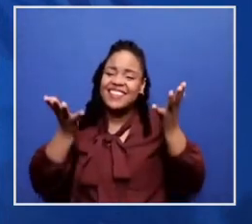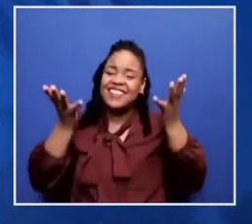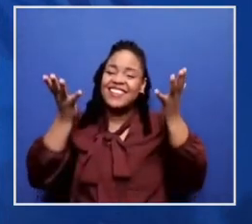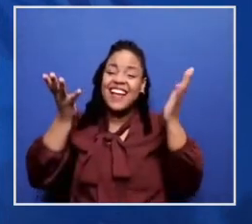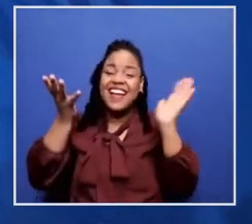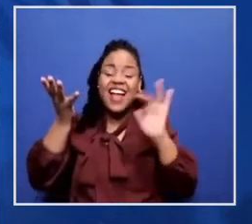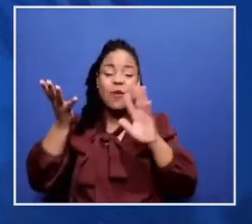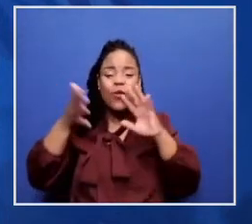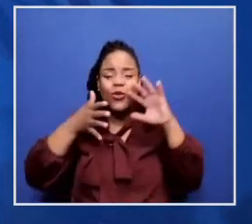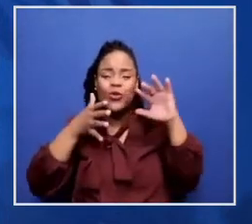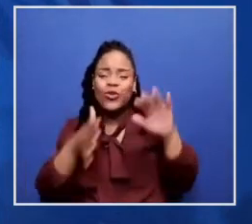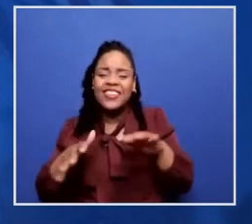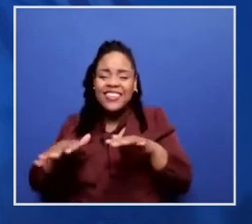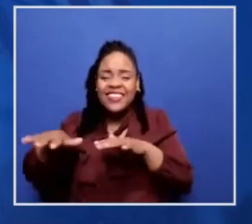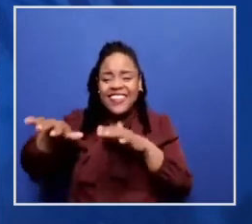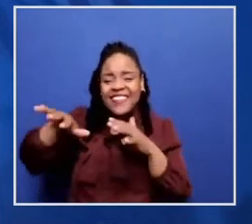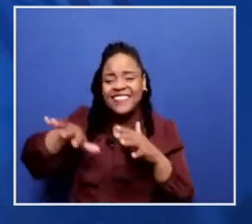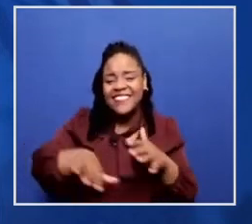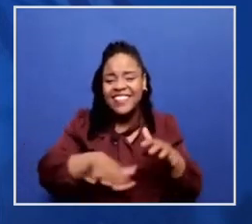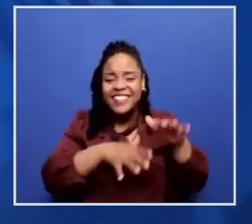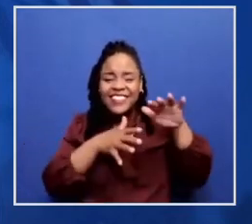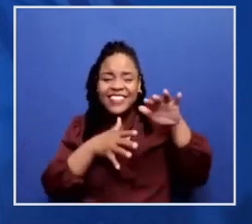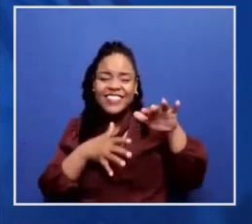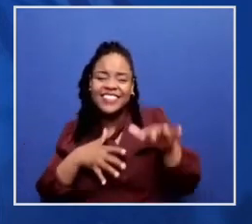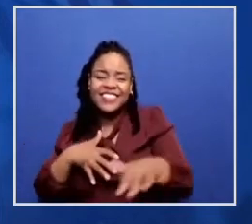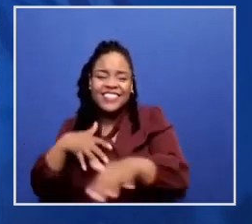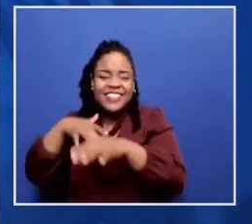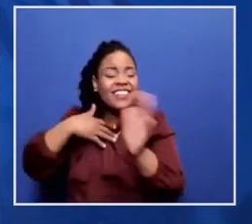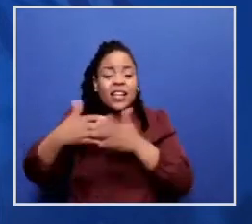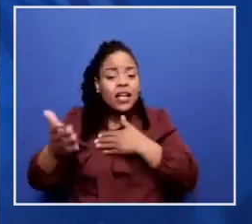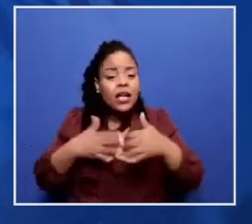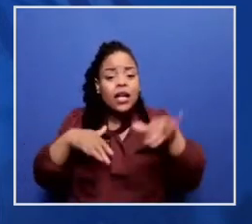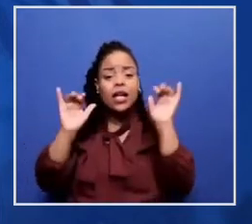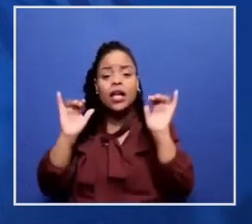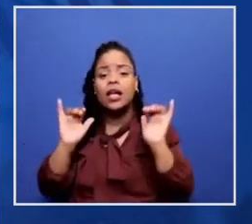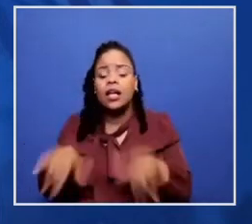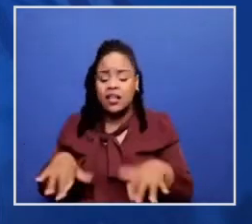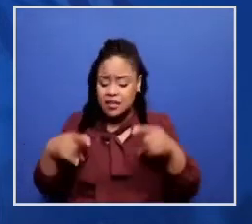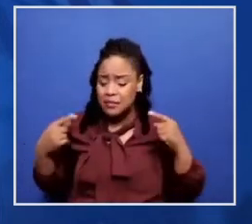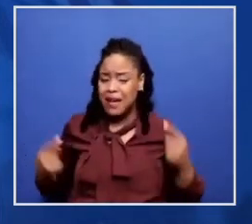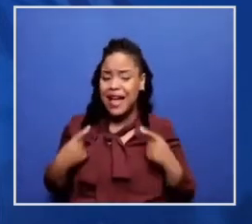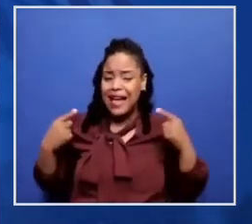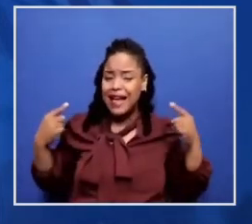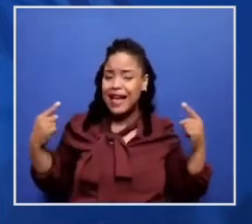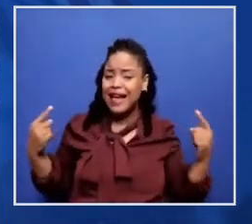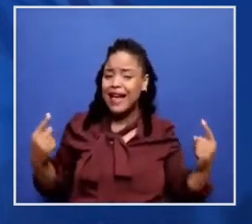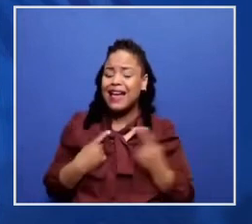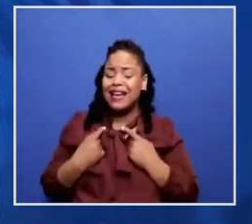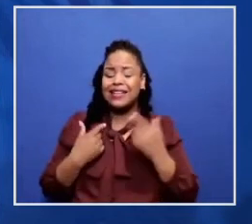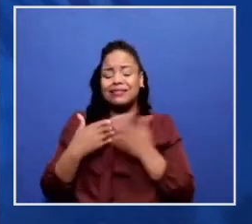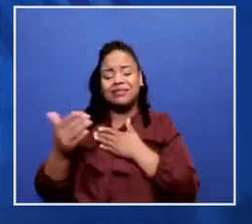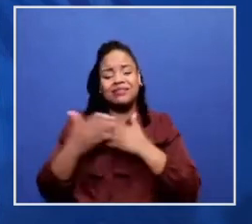up, spite of the ache, I'll rise up, and I do